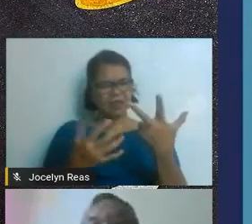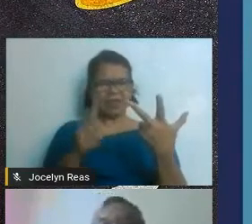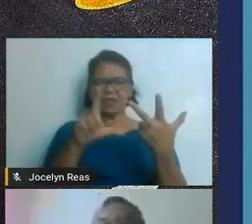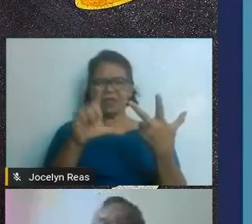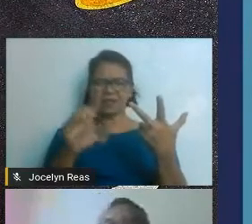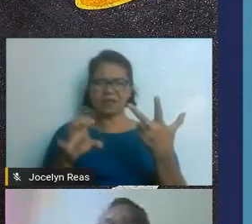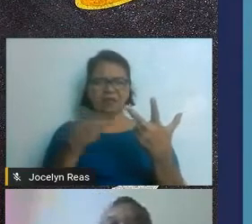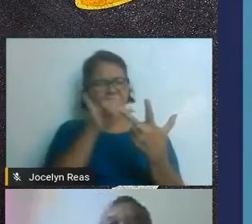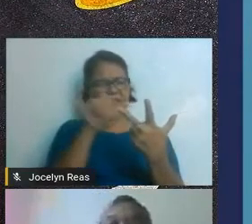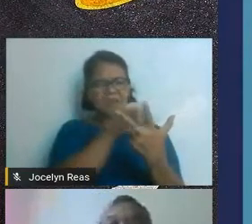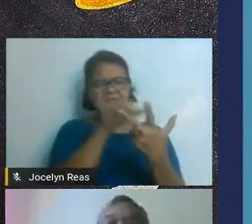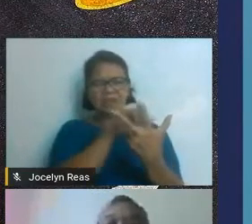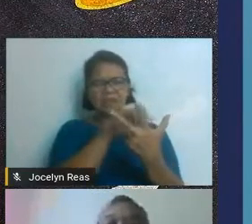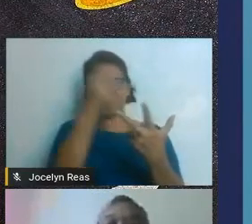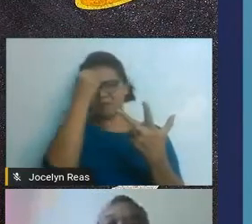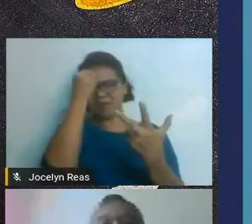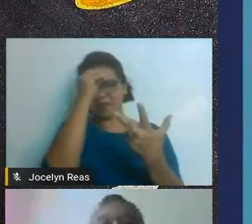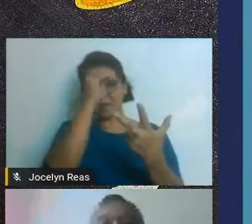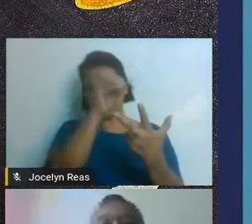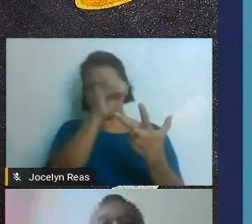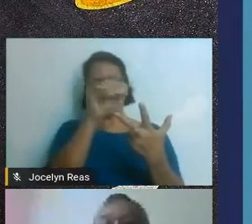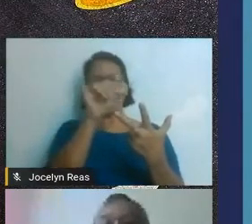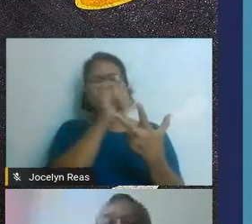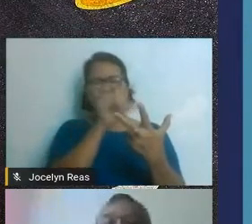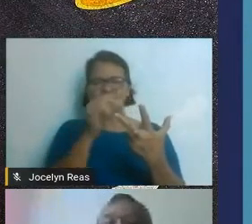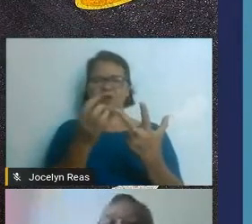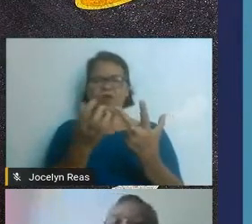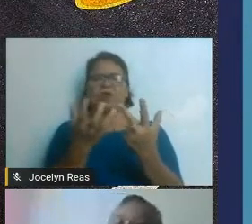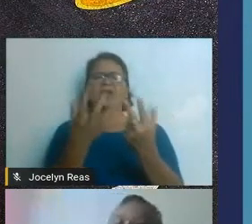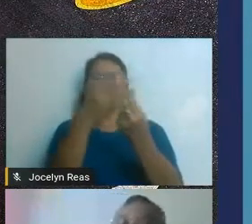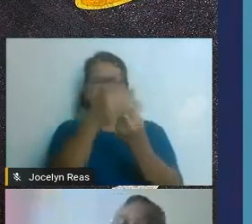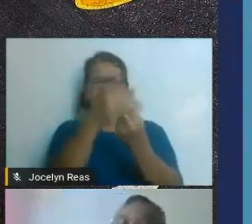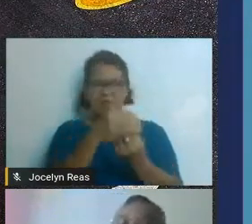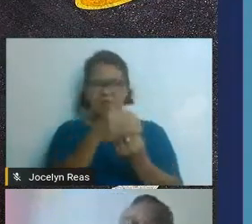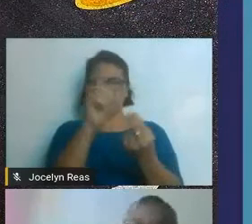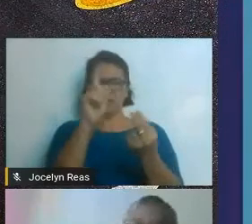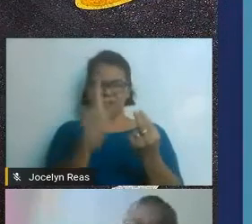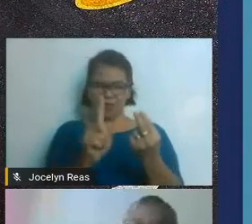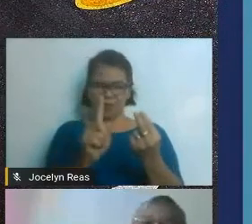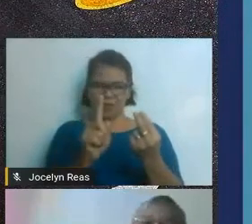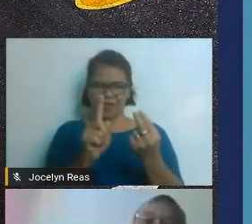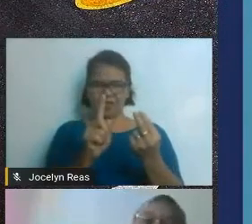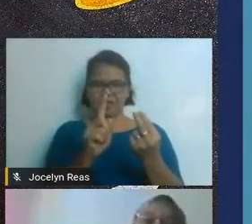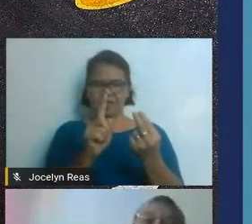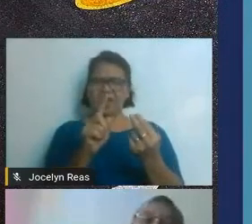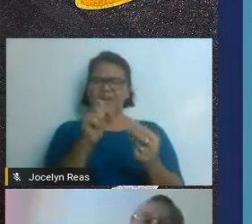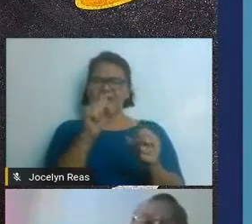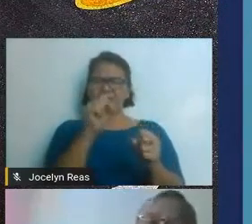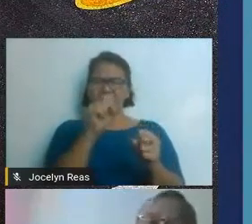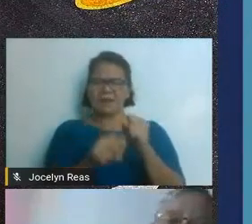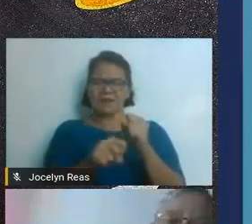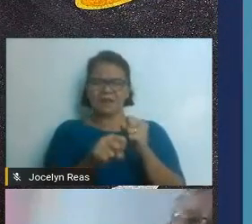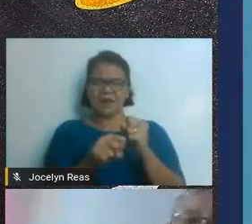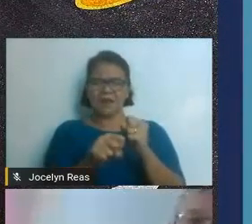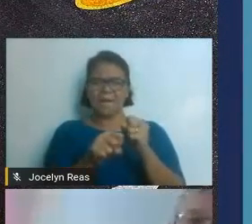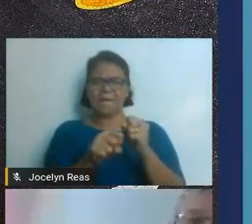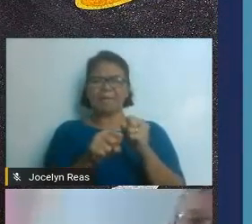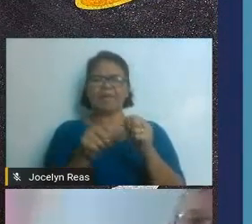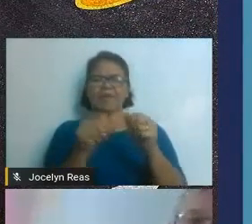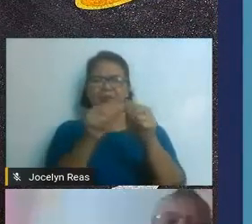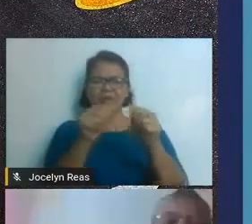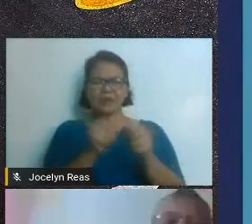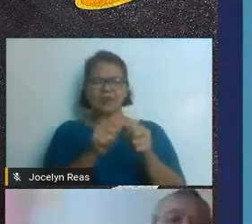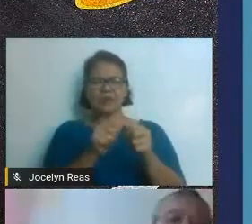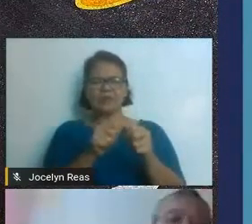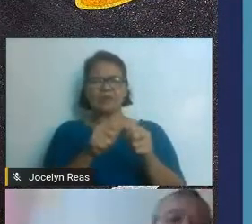learning intention, so they can be combined into one comprehensive learning competency. And we also remove, as you have